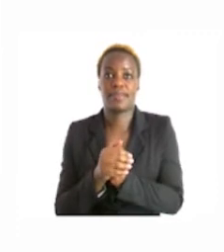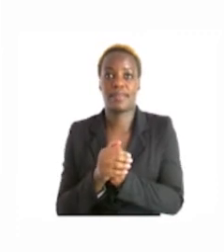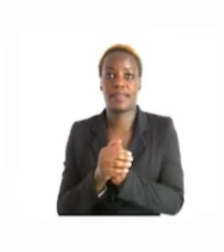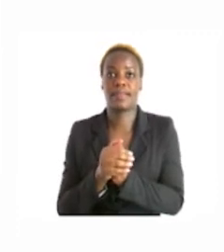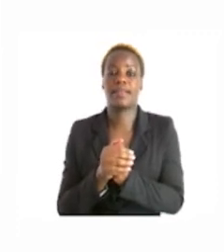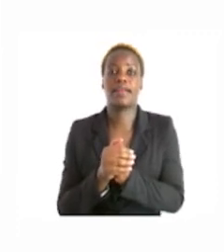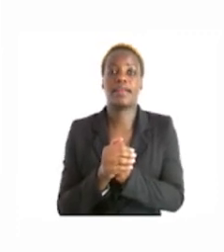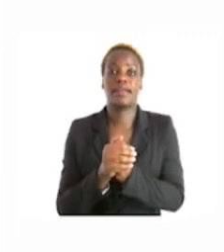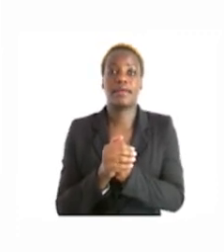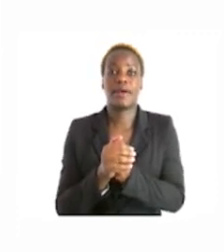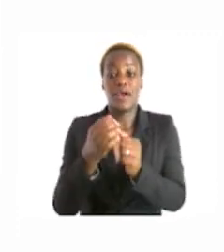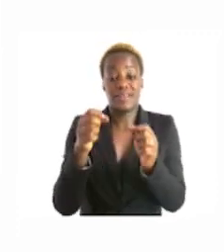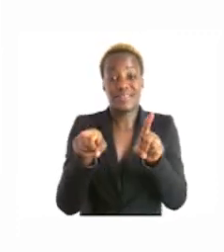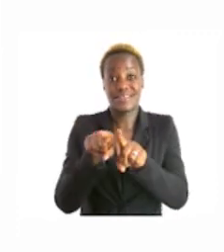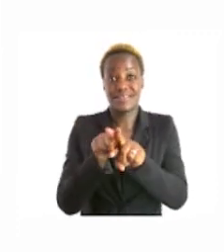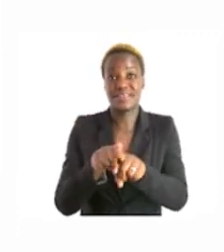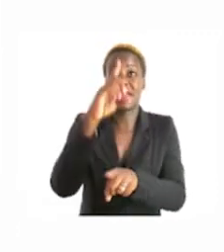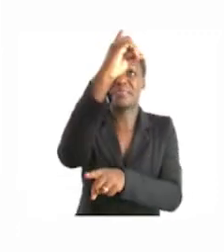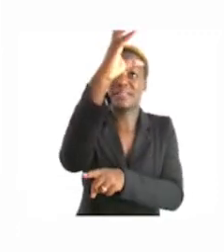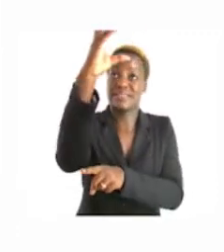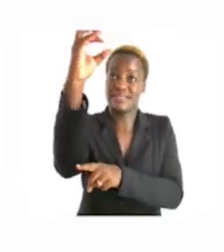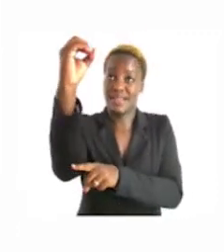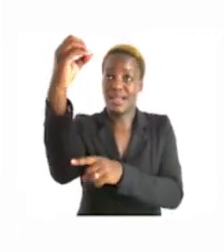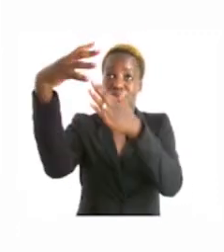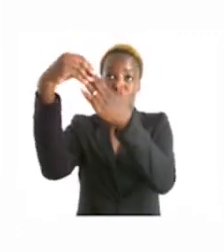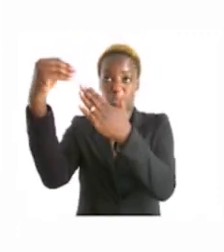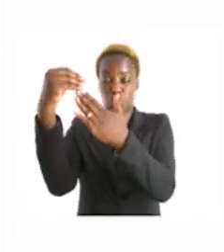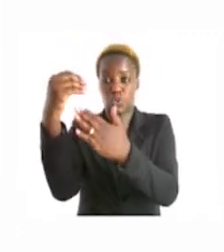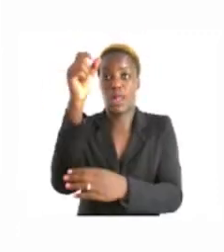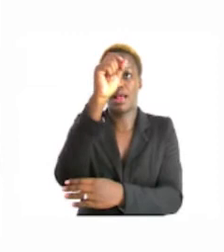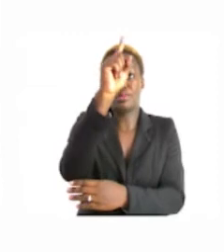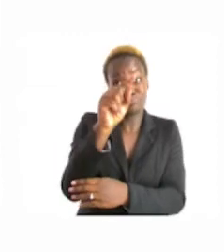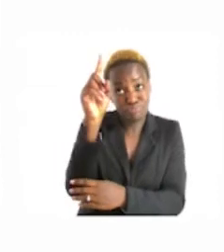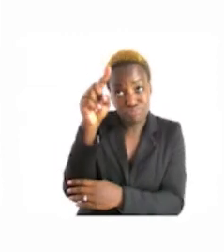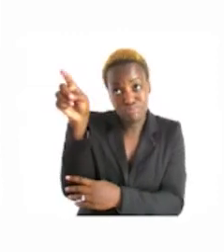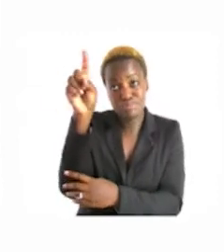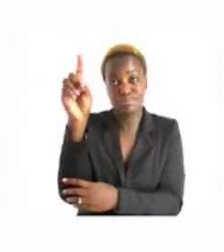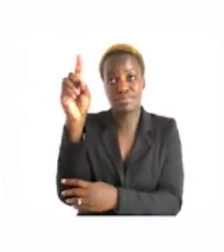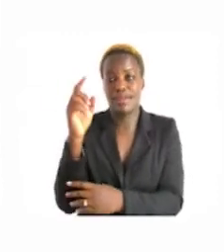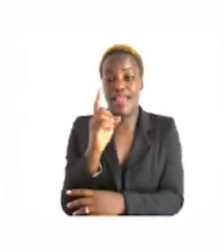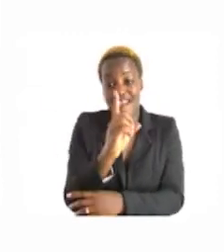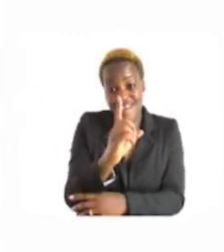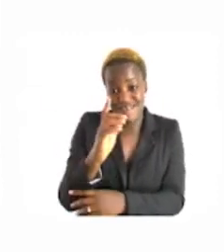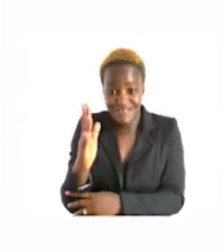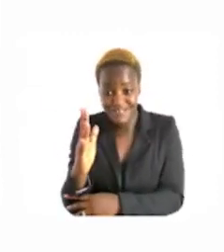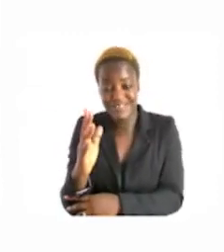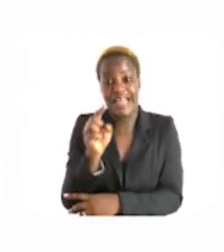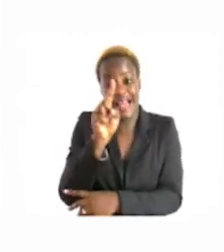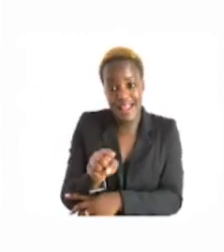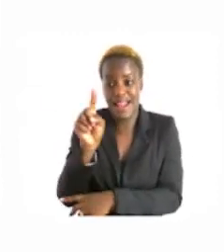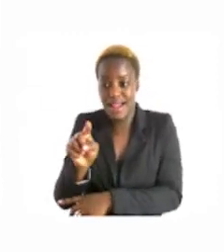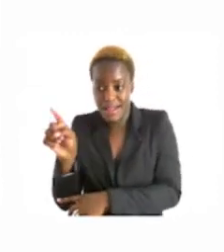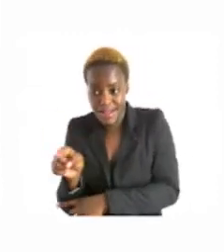$10 note on top plus the $15 note. Actually, not the note,